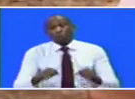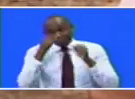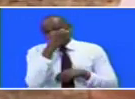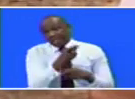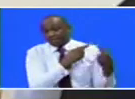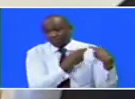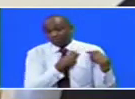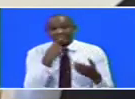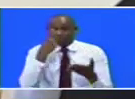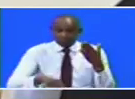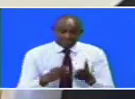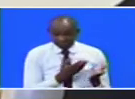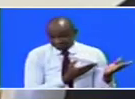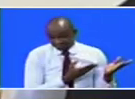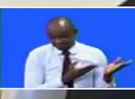to say.